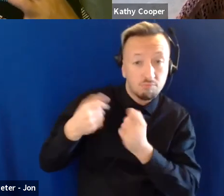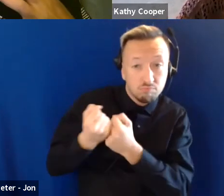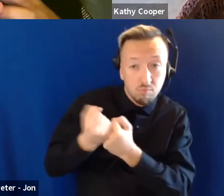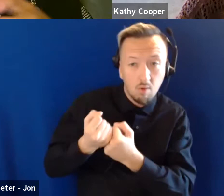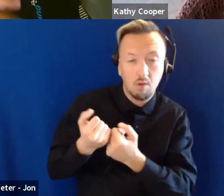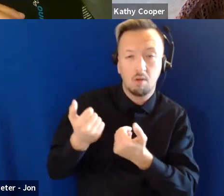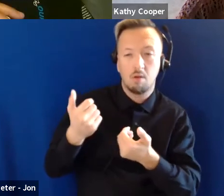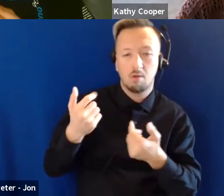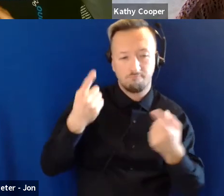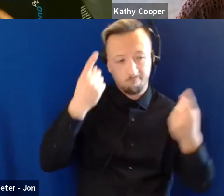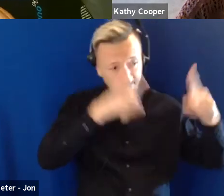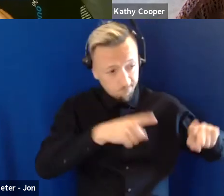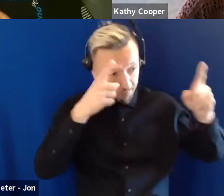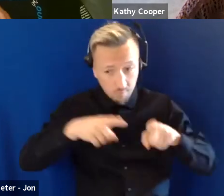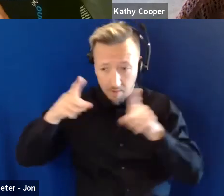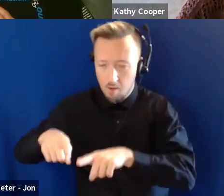mutual